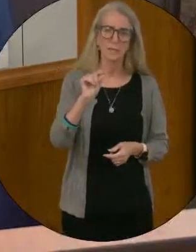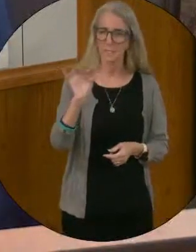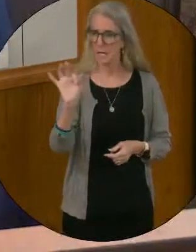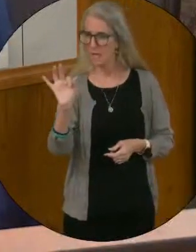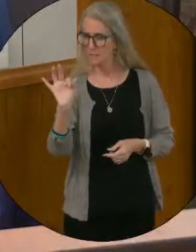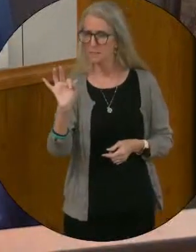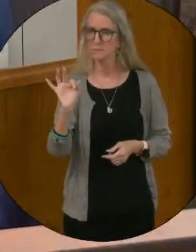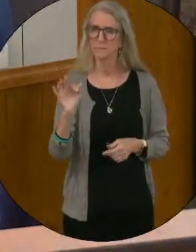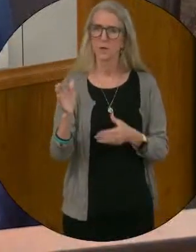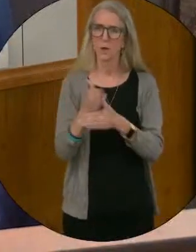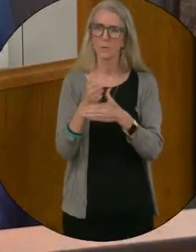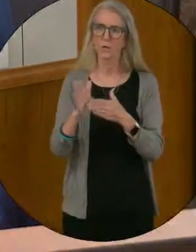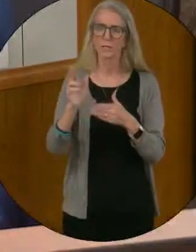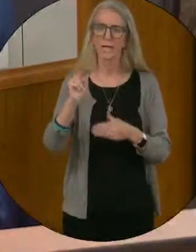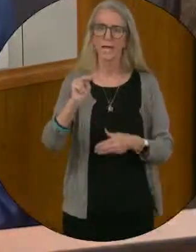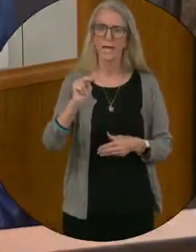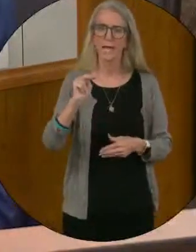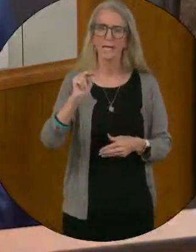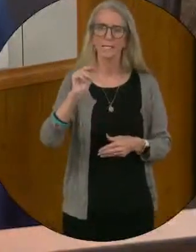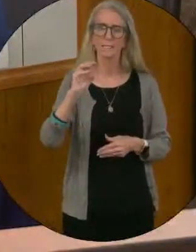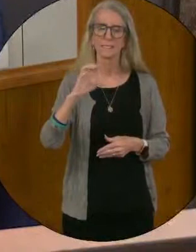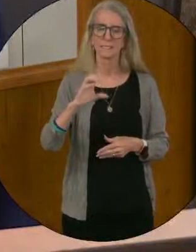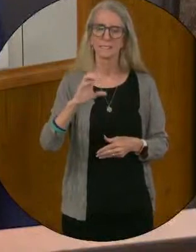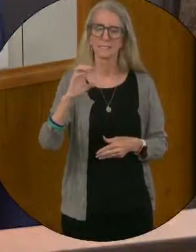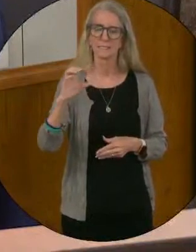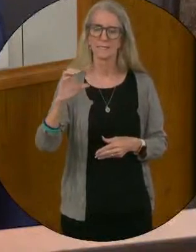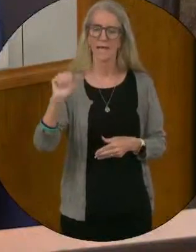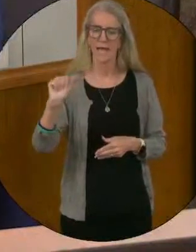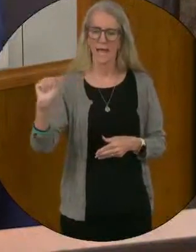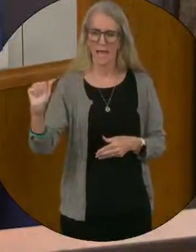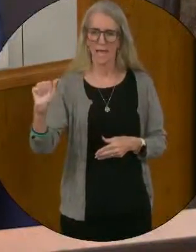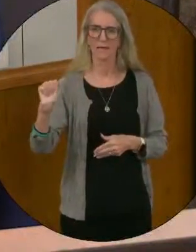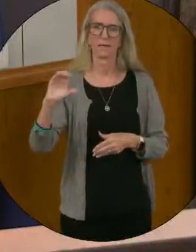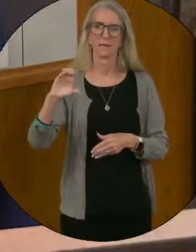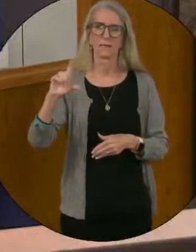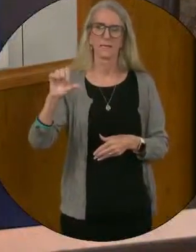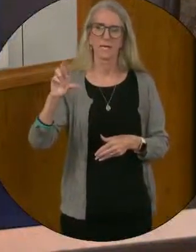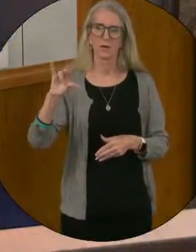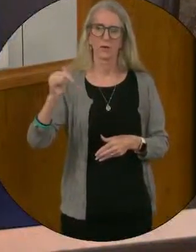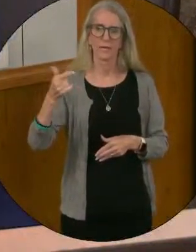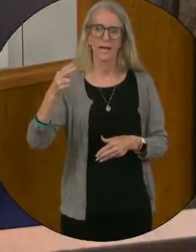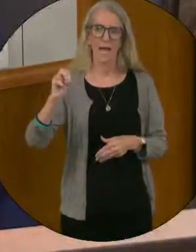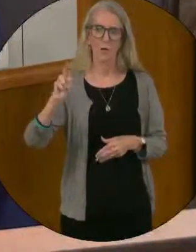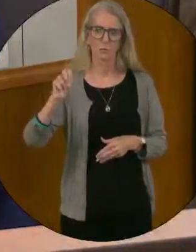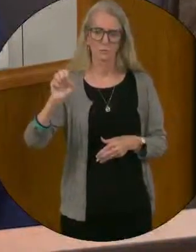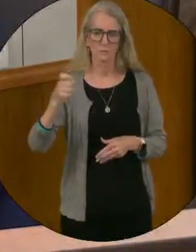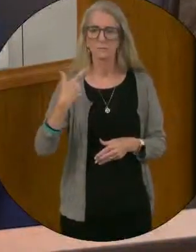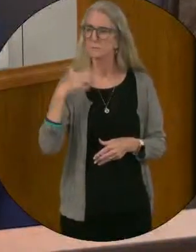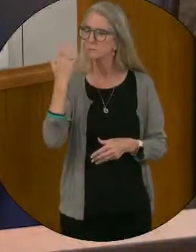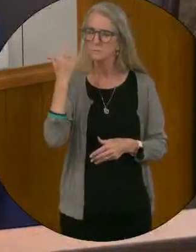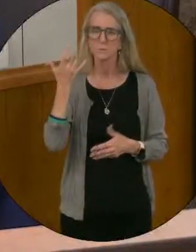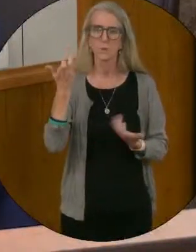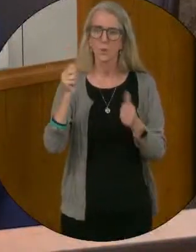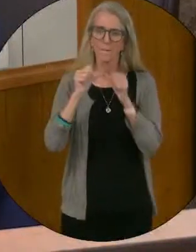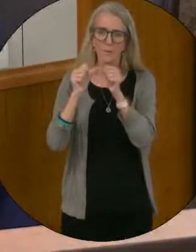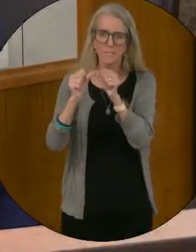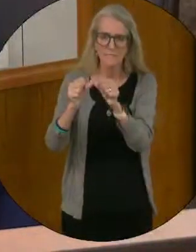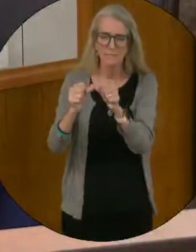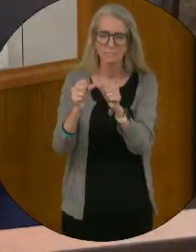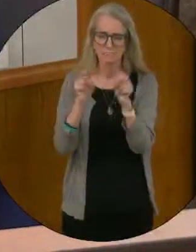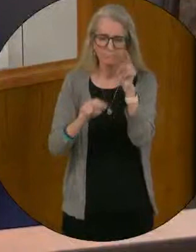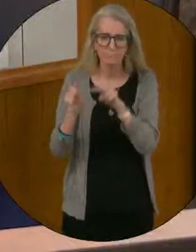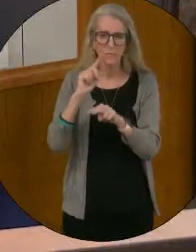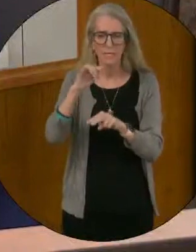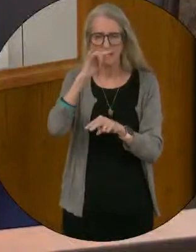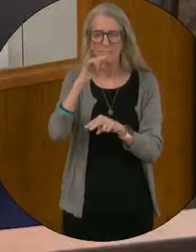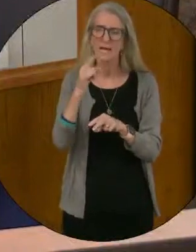partner with NCAA Clearinghouse. So we're looking at, what we are looking at is persistence, right? We're looking at kids that, because it's a